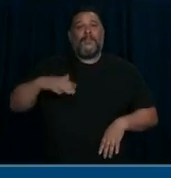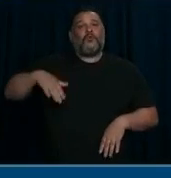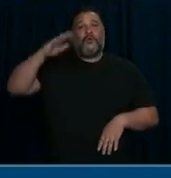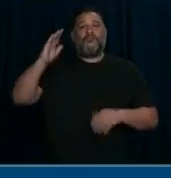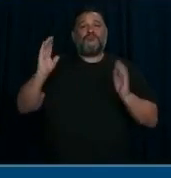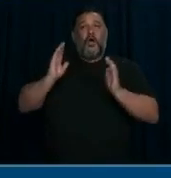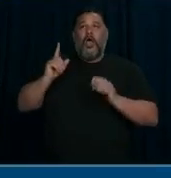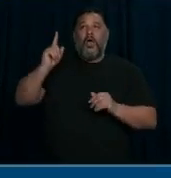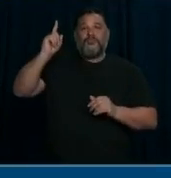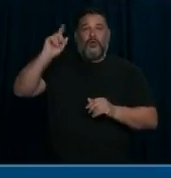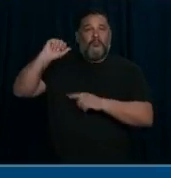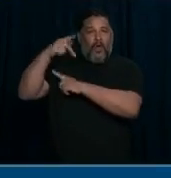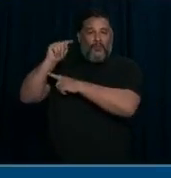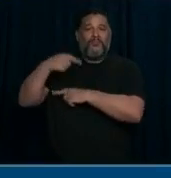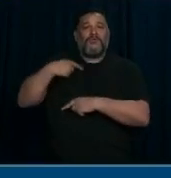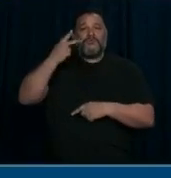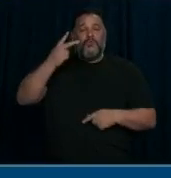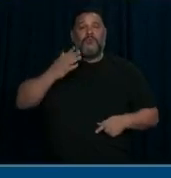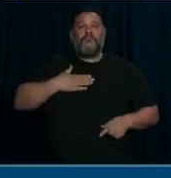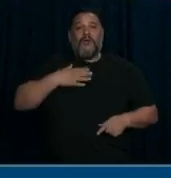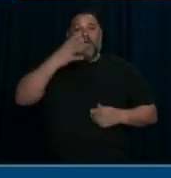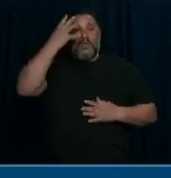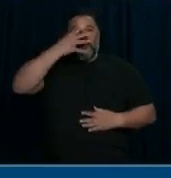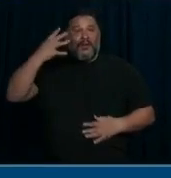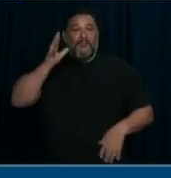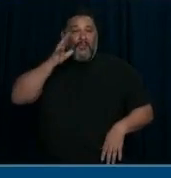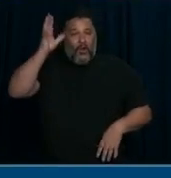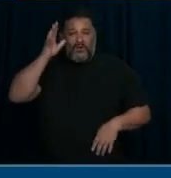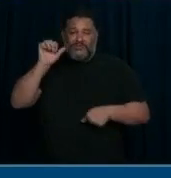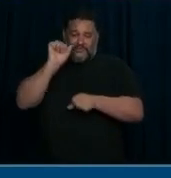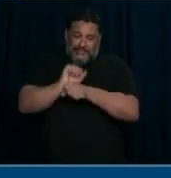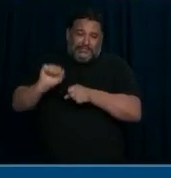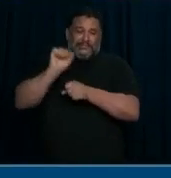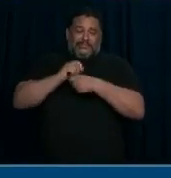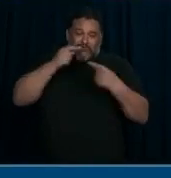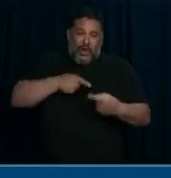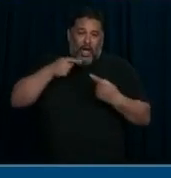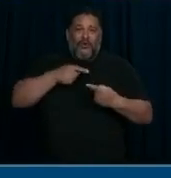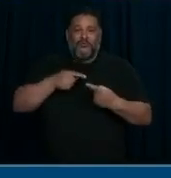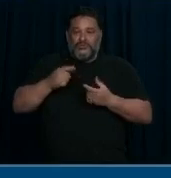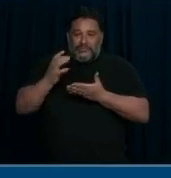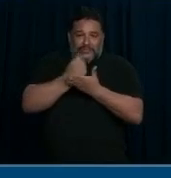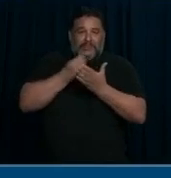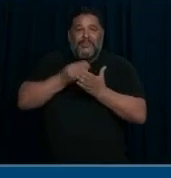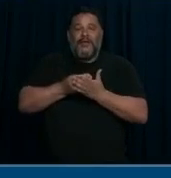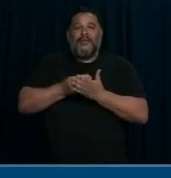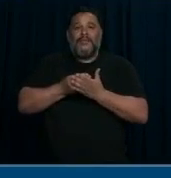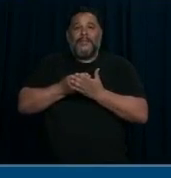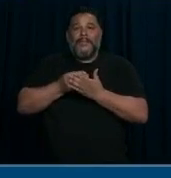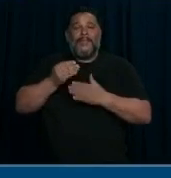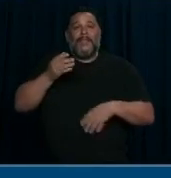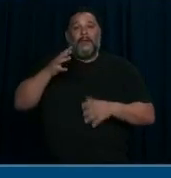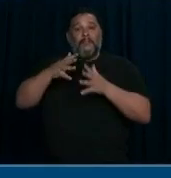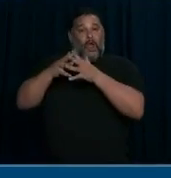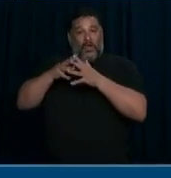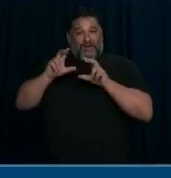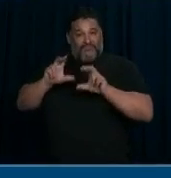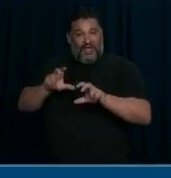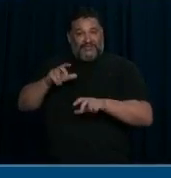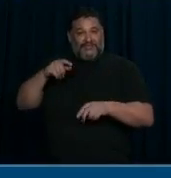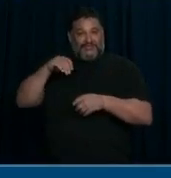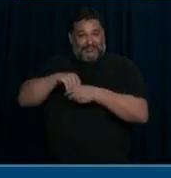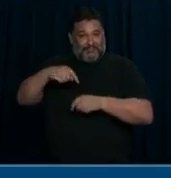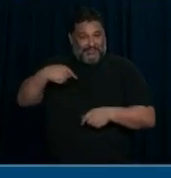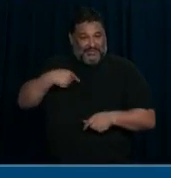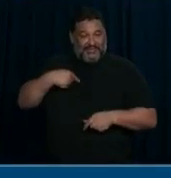apartment where I saw my immigrant parents struggle to make ends meet. But because America invested in a kid like me, with public schools